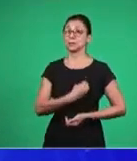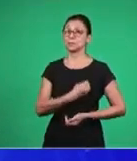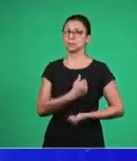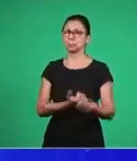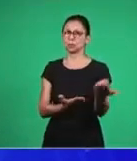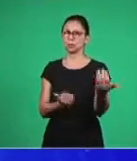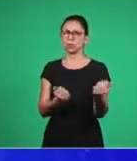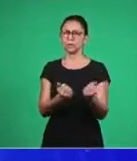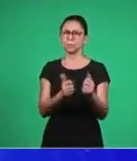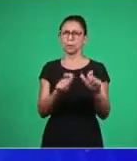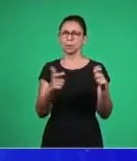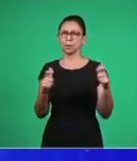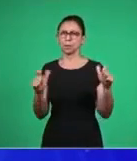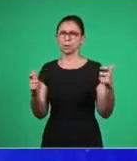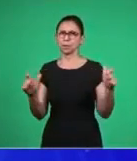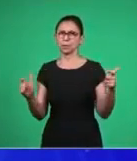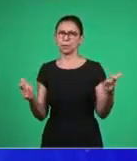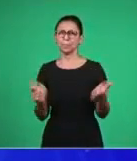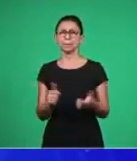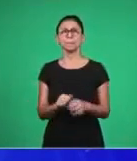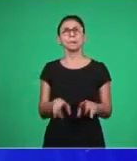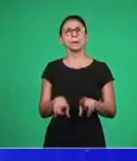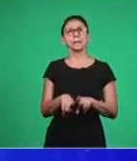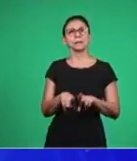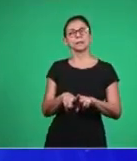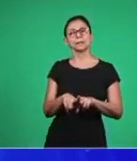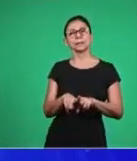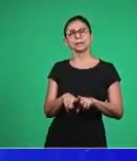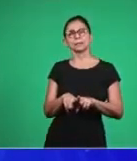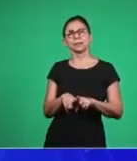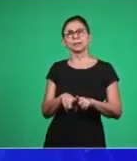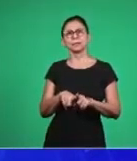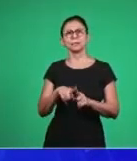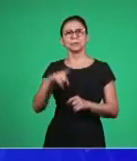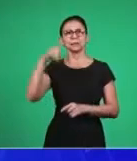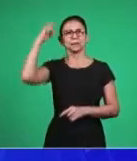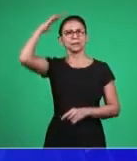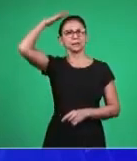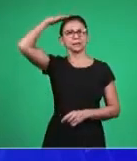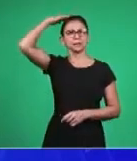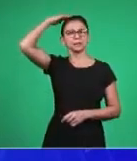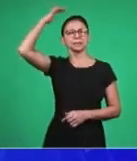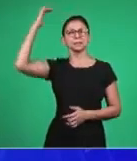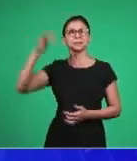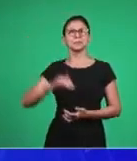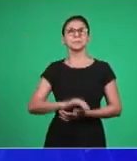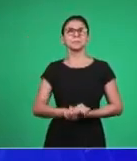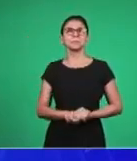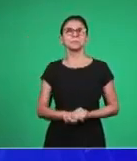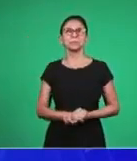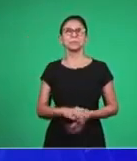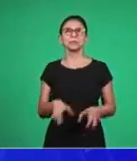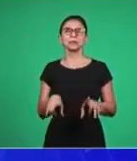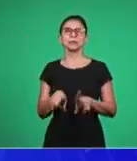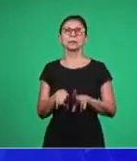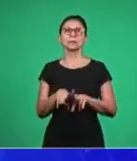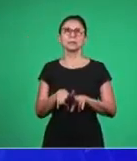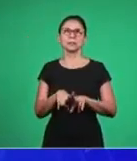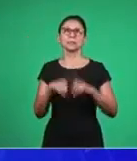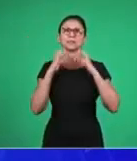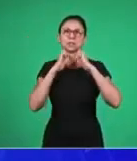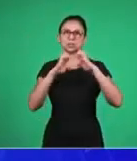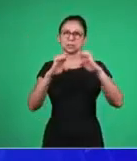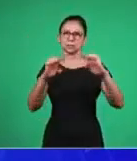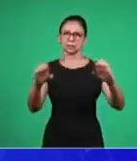evangelization with the youth. And in Ngá, in Paraíba, there was an evangelization. And